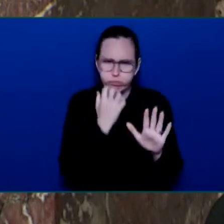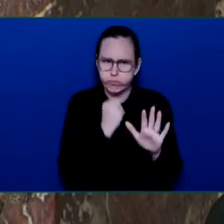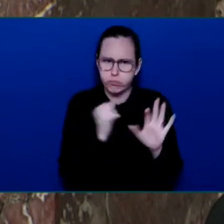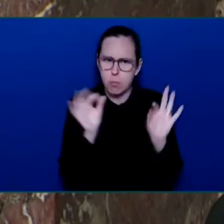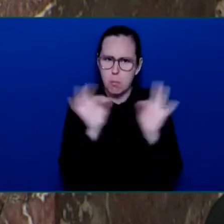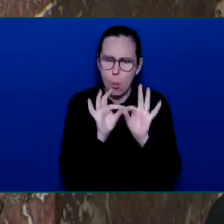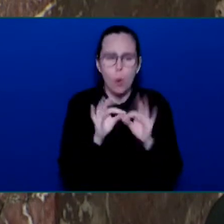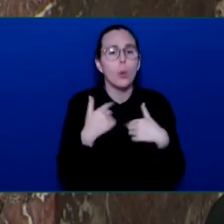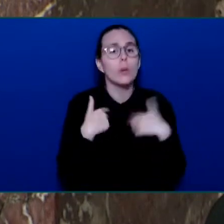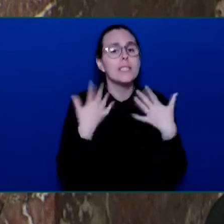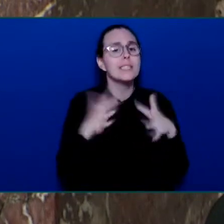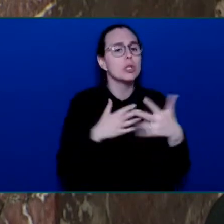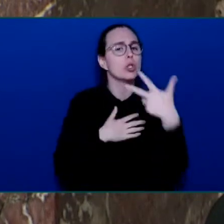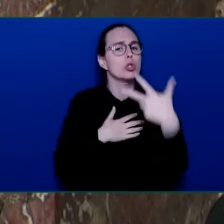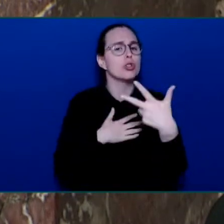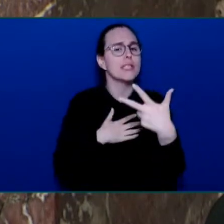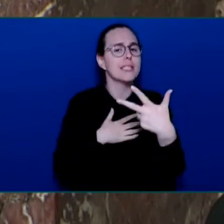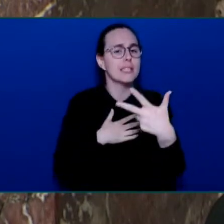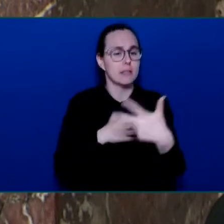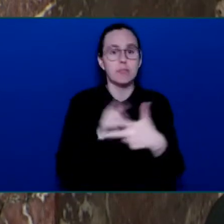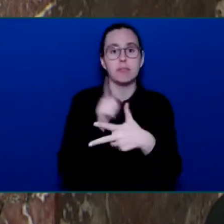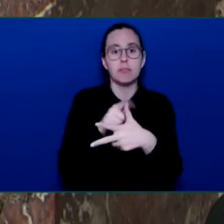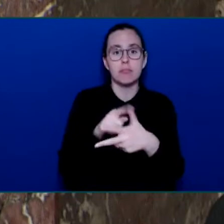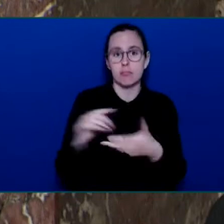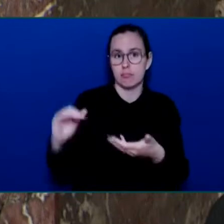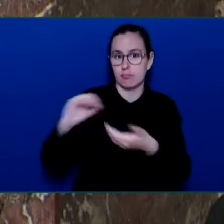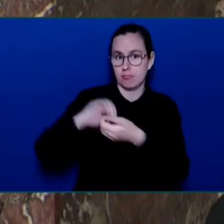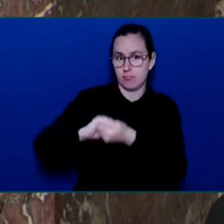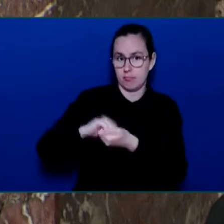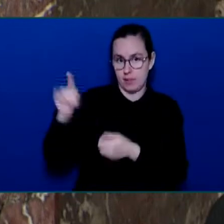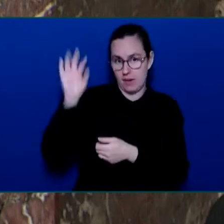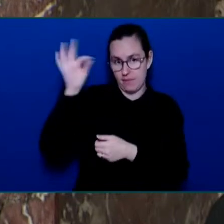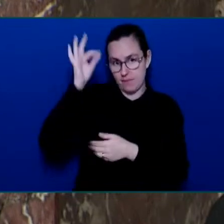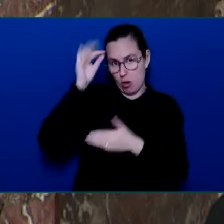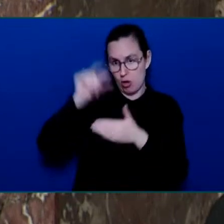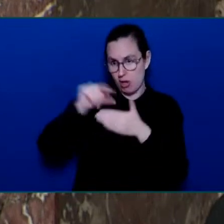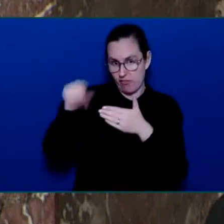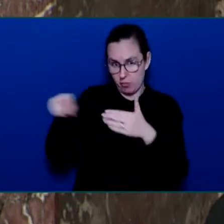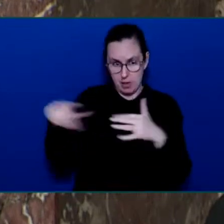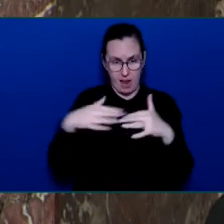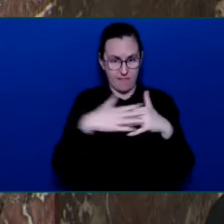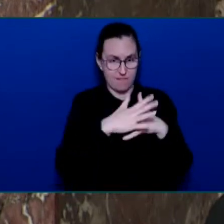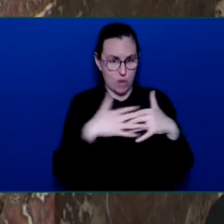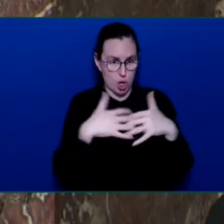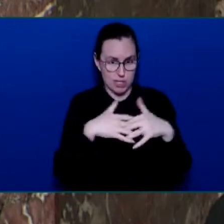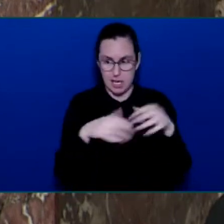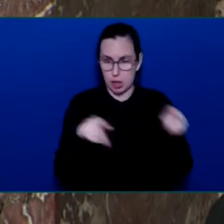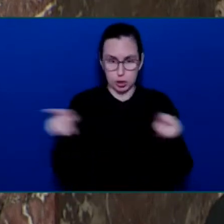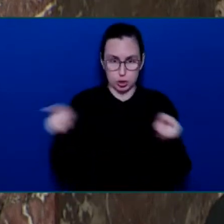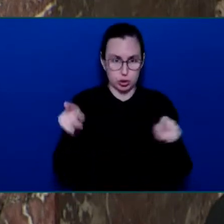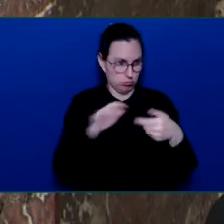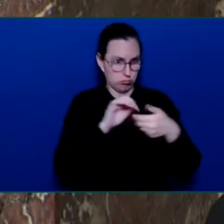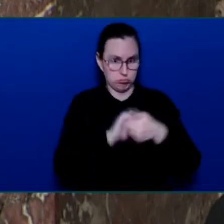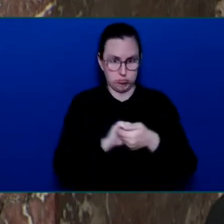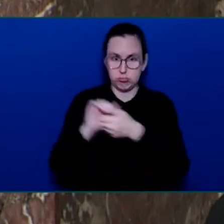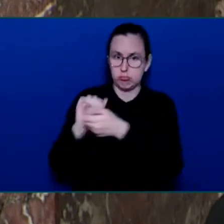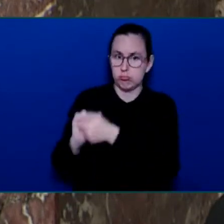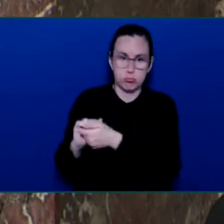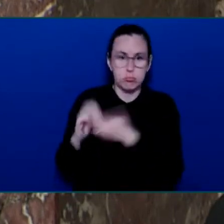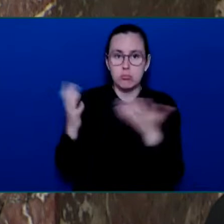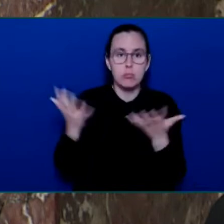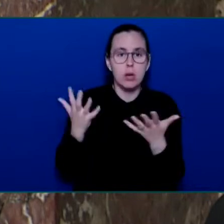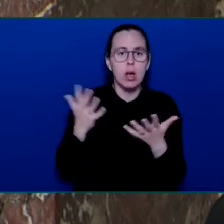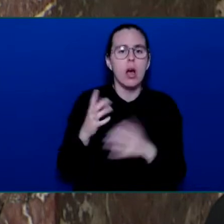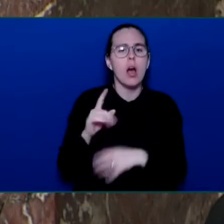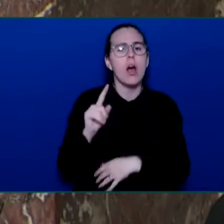and the federal government, we established the world's first ever captive breeding program for spotted owl. Currently, there are 31 owls that